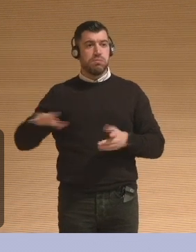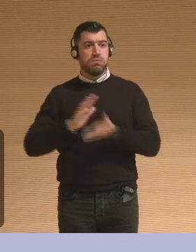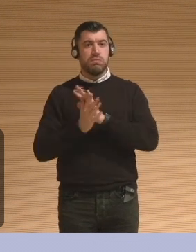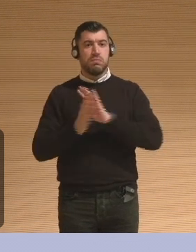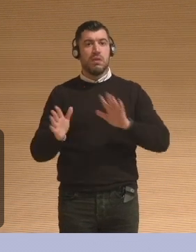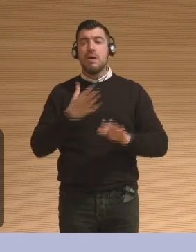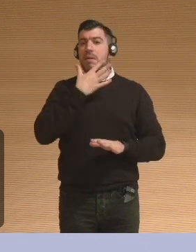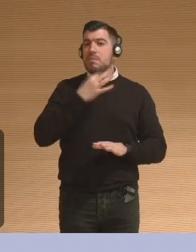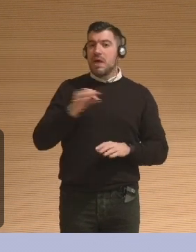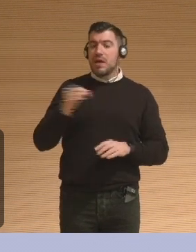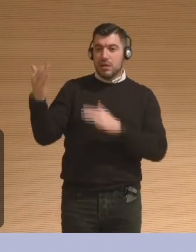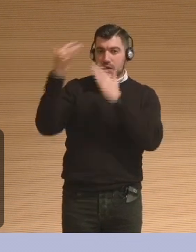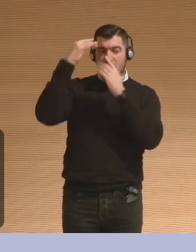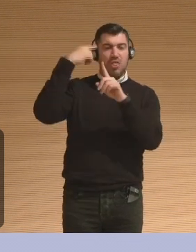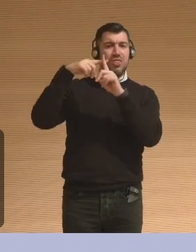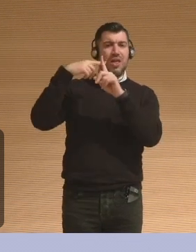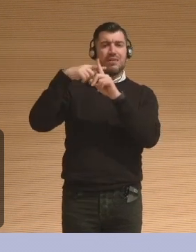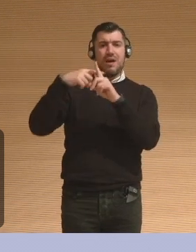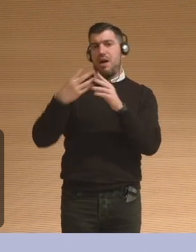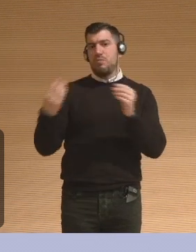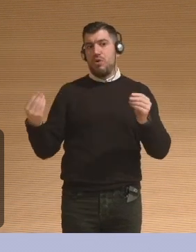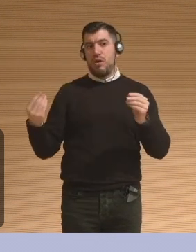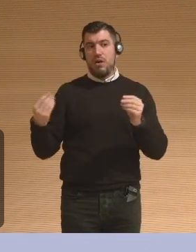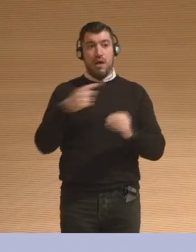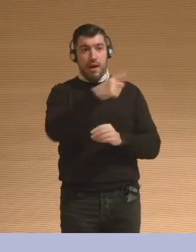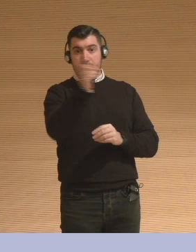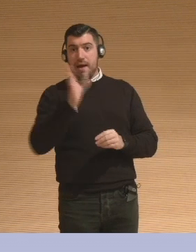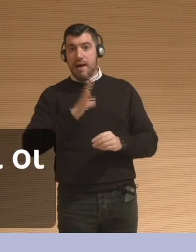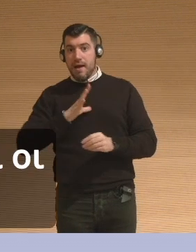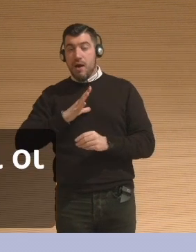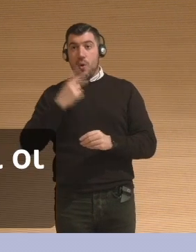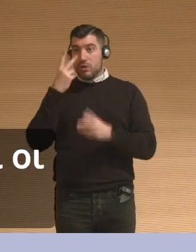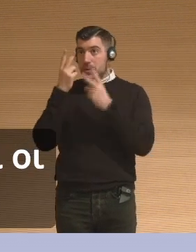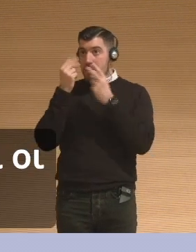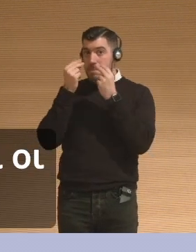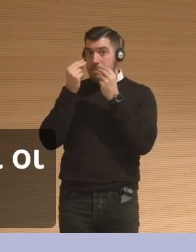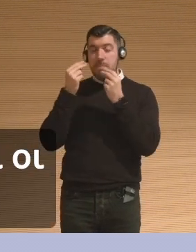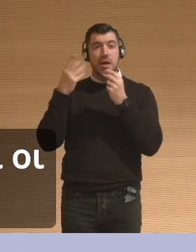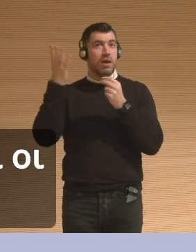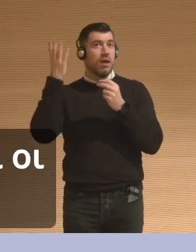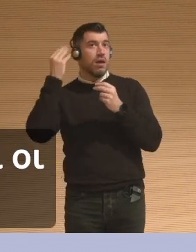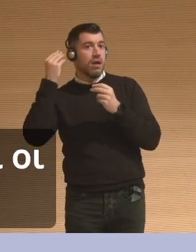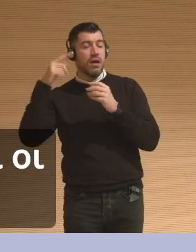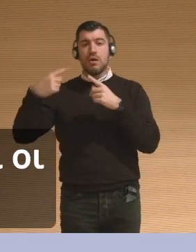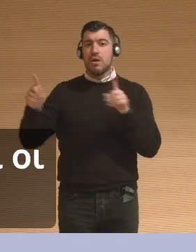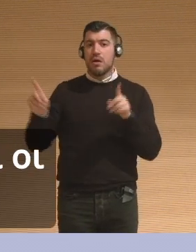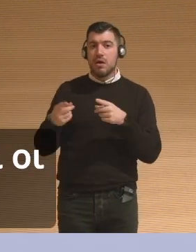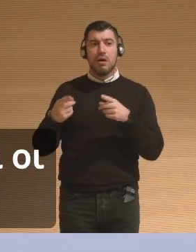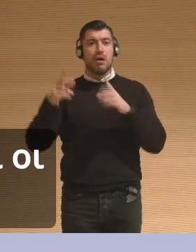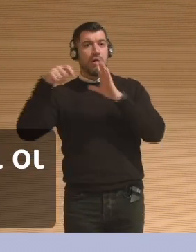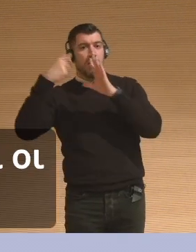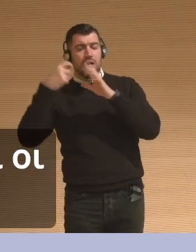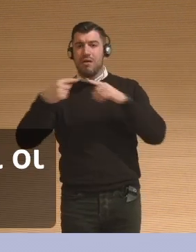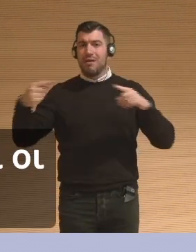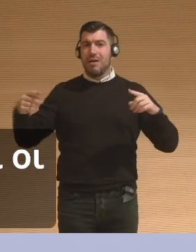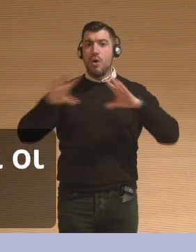pleasing material that was invoked in both conditions. While the water lilies painting was rated as more beautiful